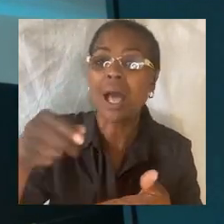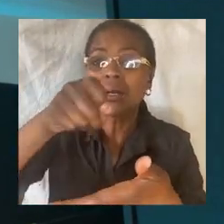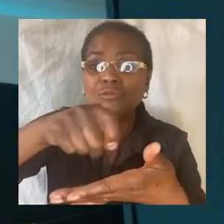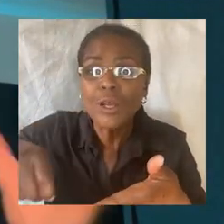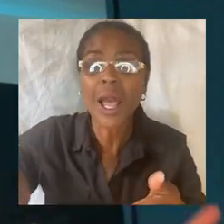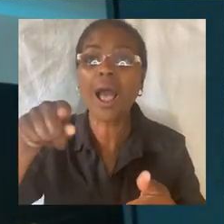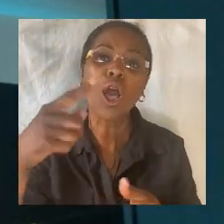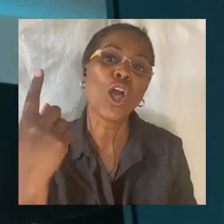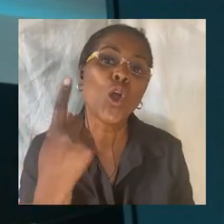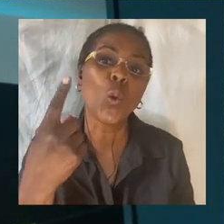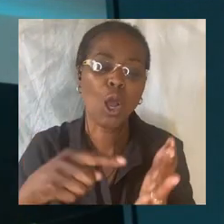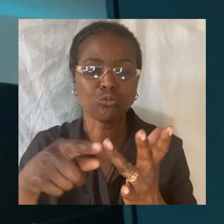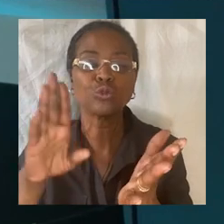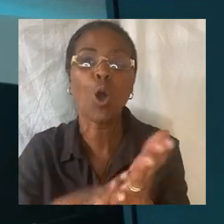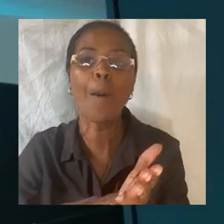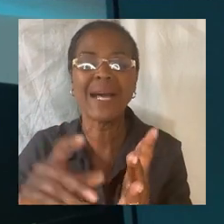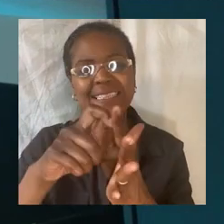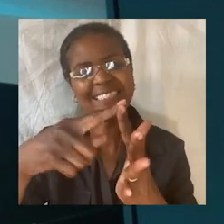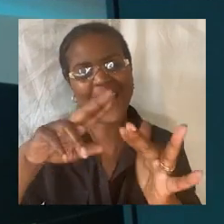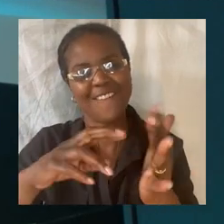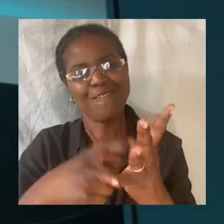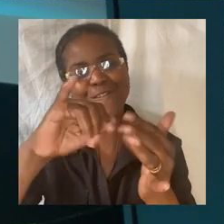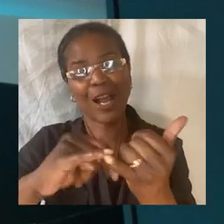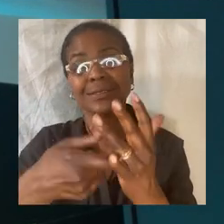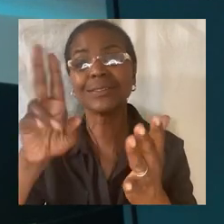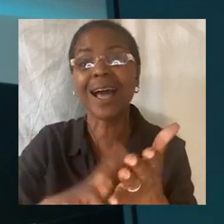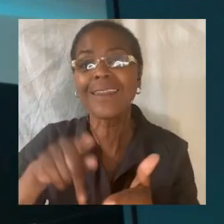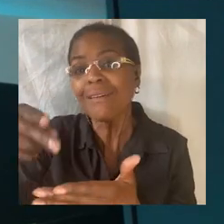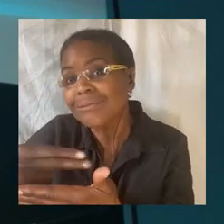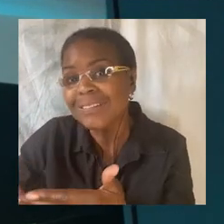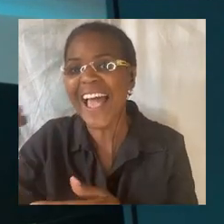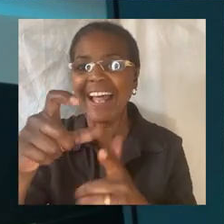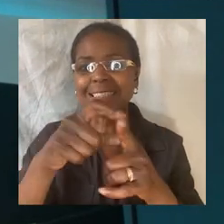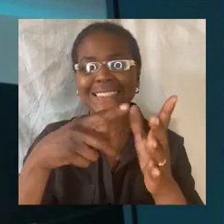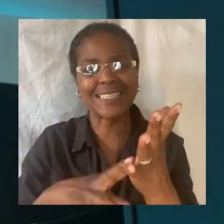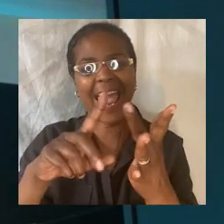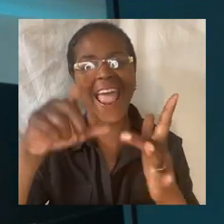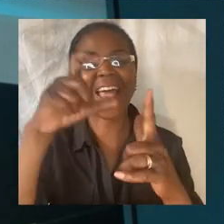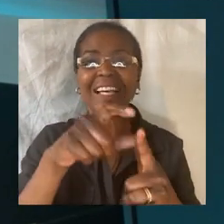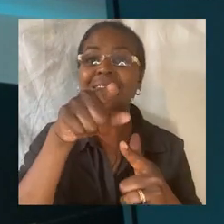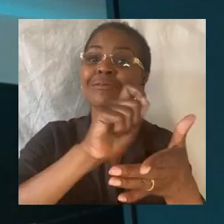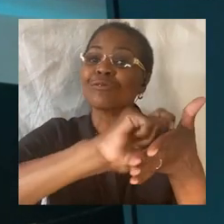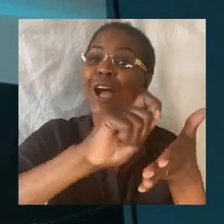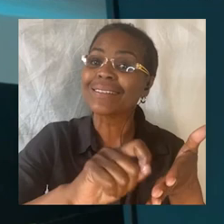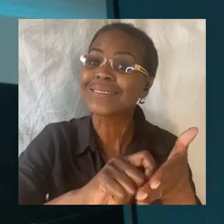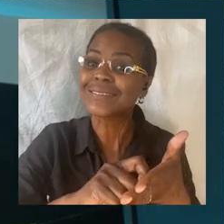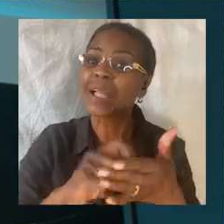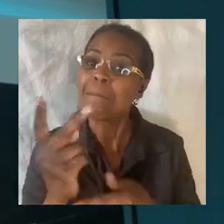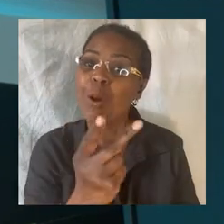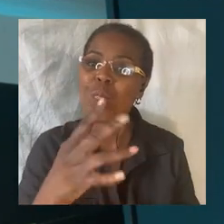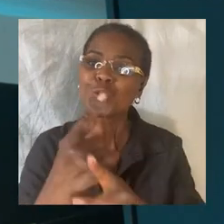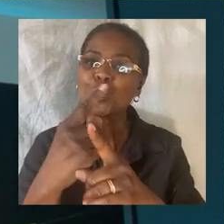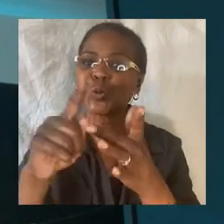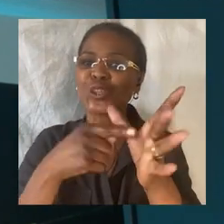and we're going to explore the power of the imagination and the creation of this beautiful new edition of Skellig, which has been illustrated by artist Tom de Freston.